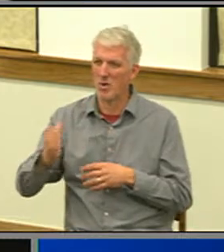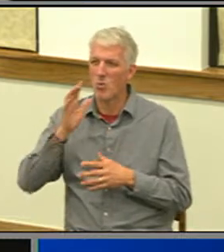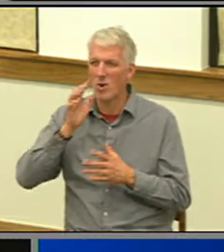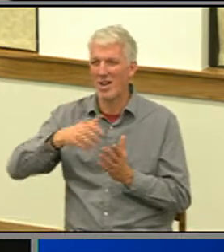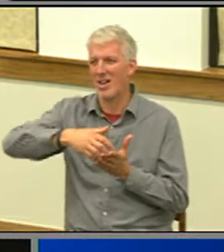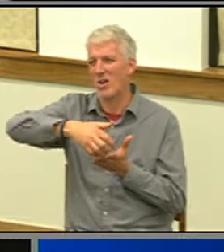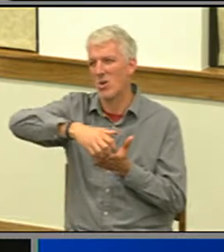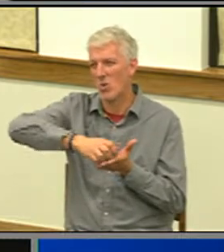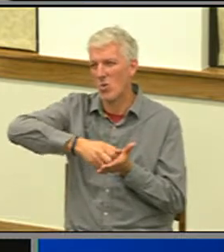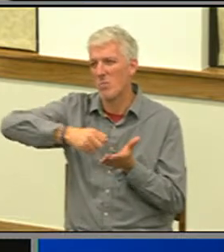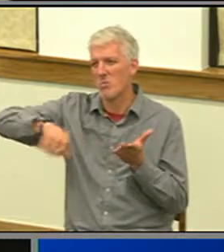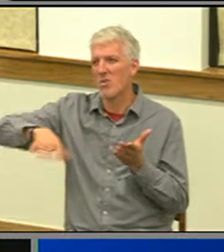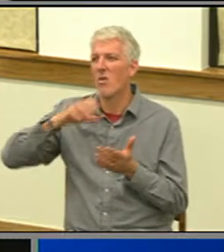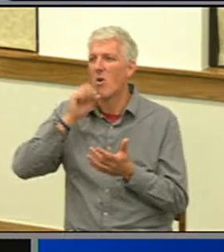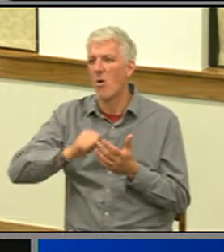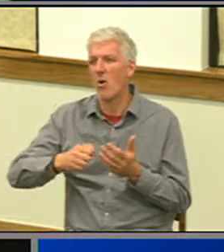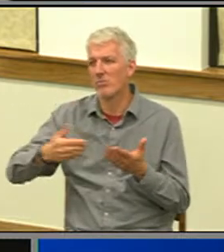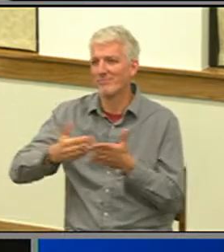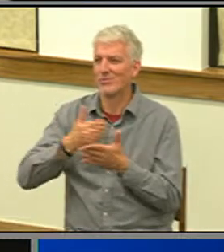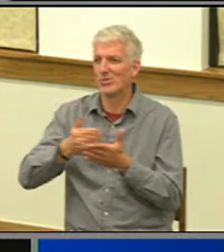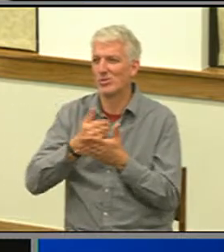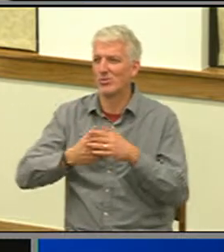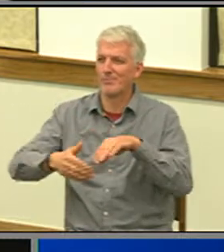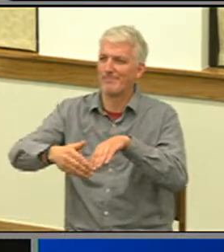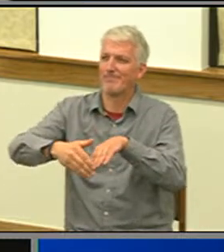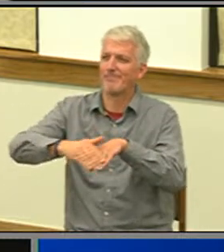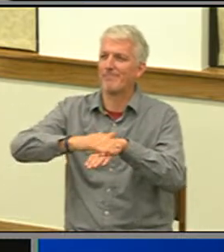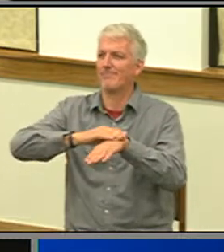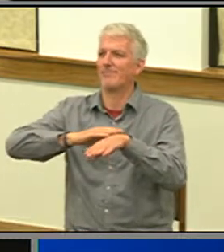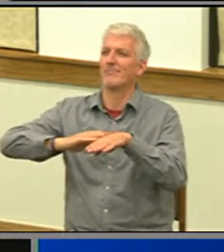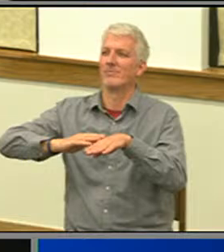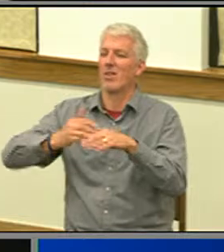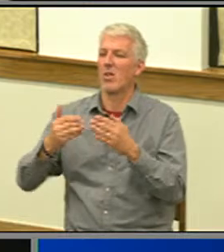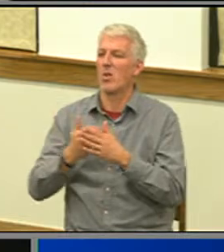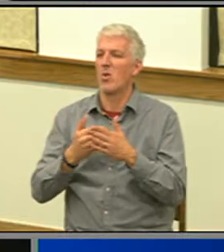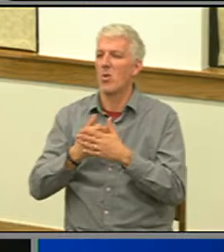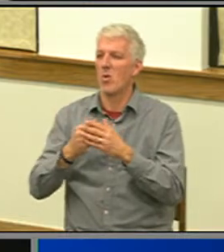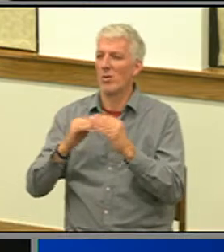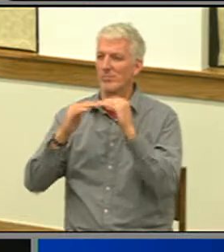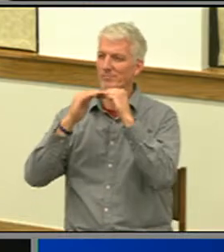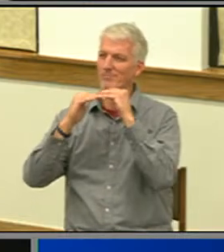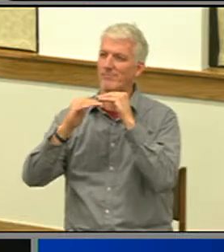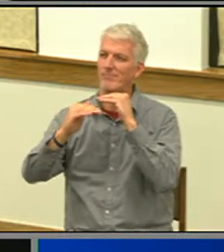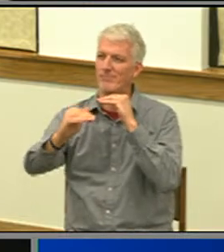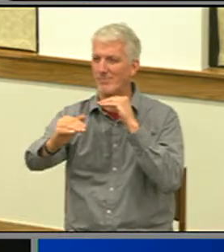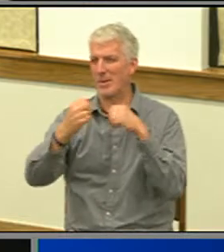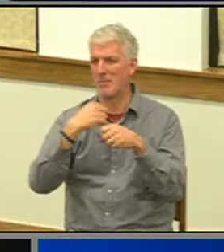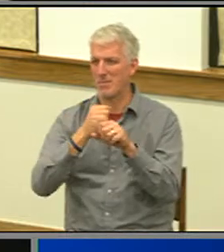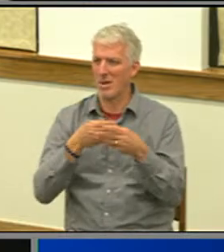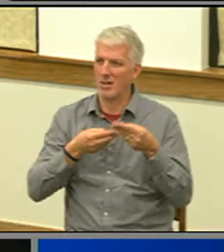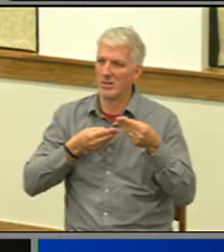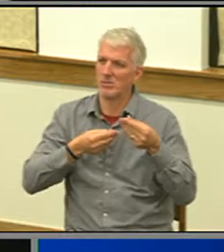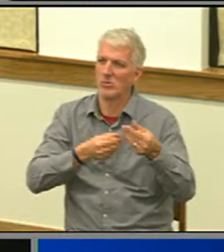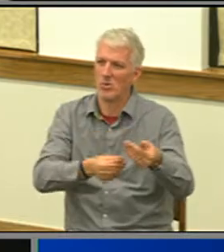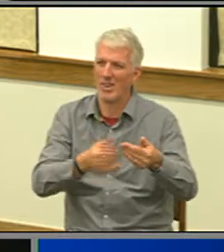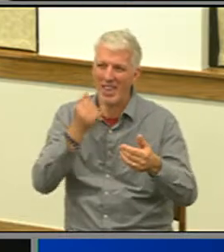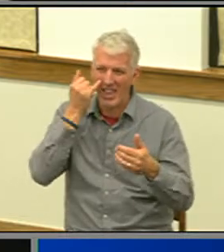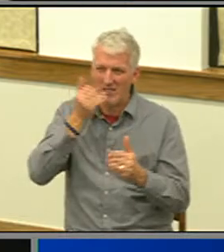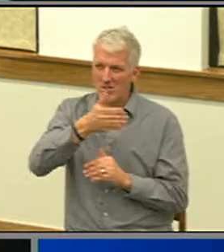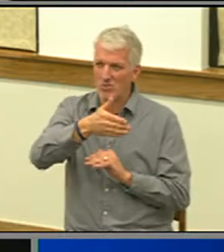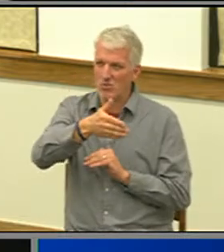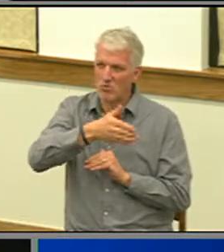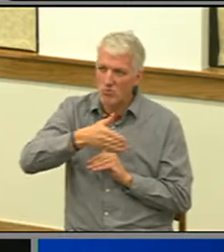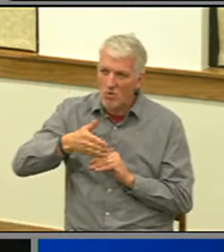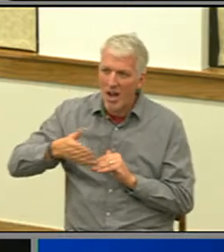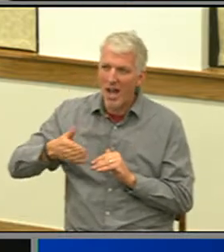rubber hot mix pavement, over asphalt concrete leveling course. Application of crack sealing material